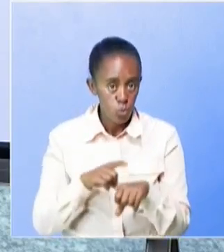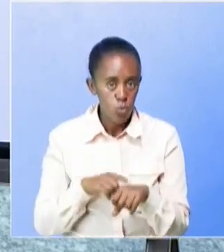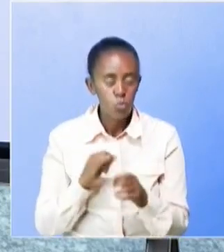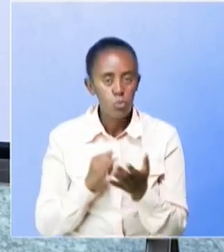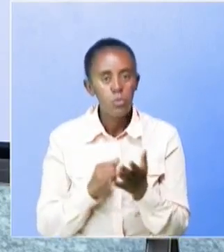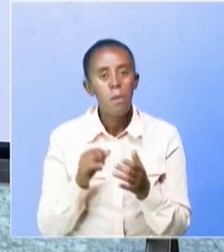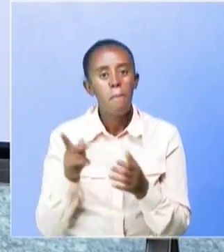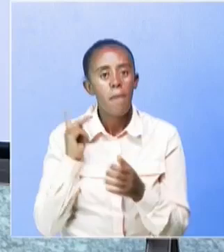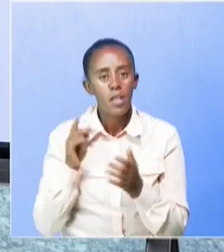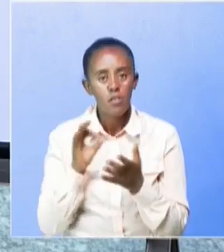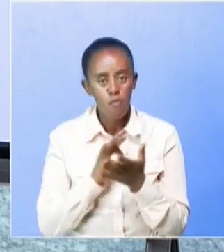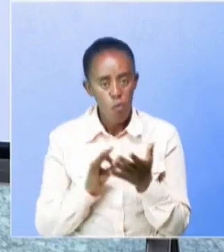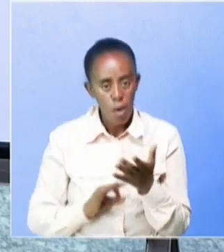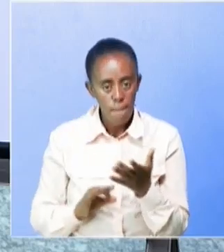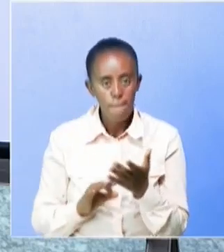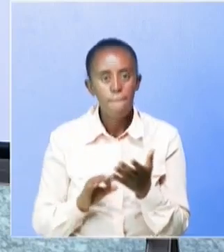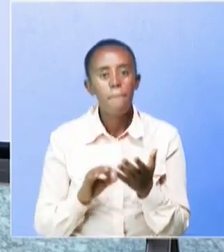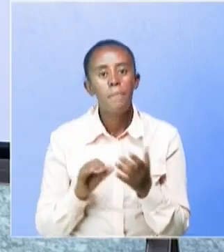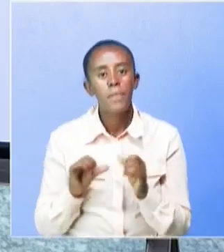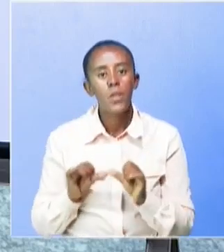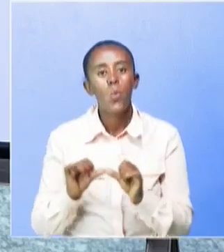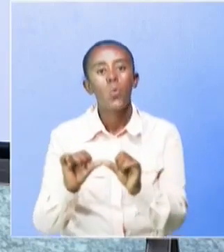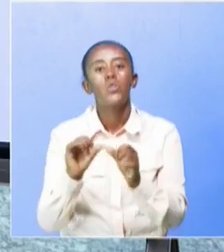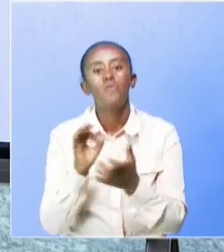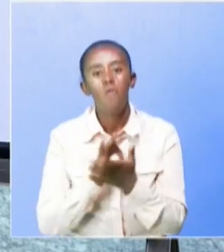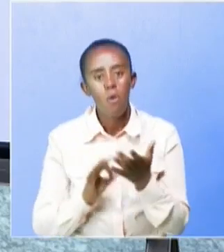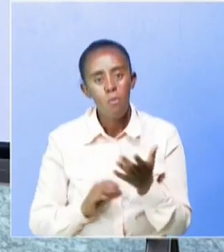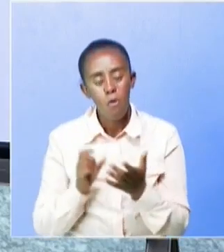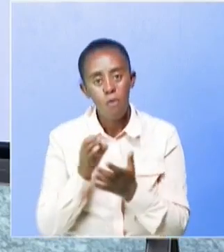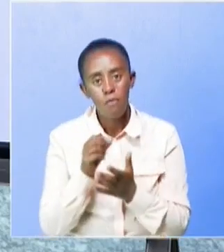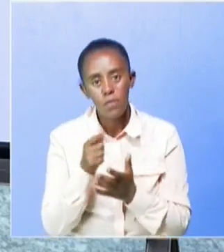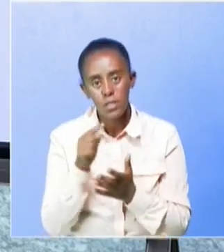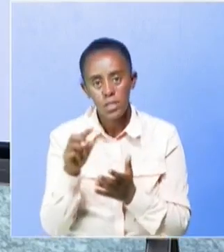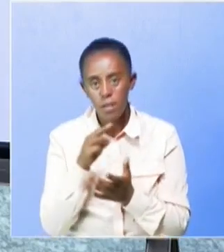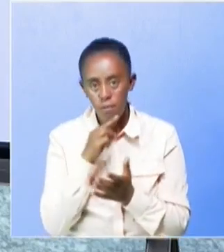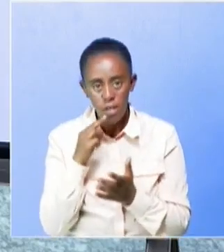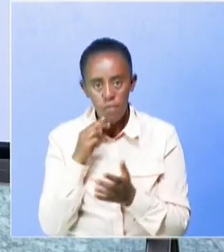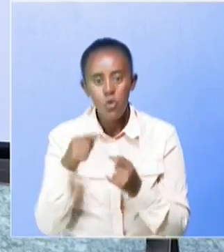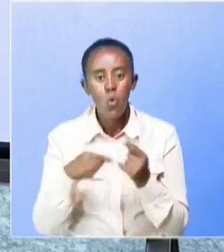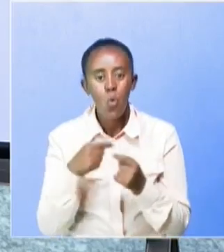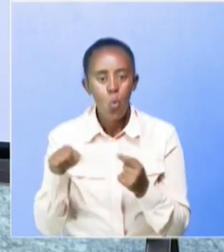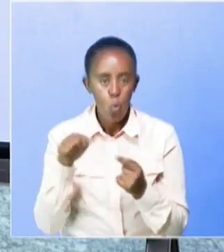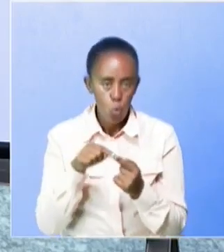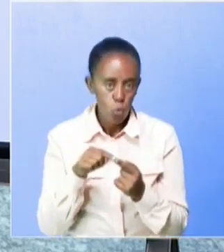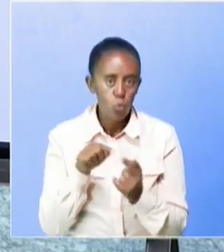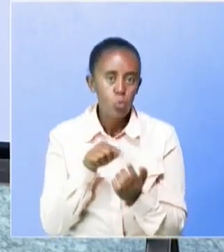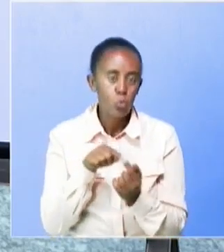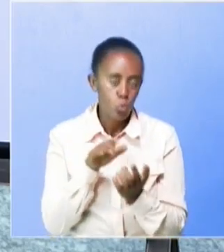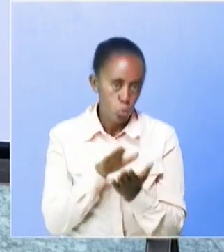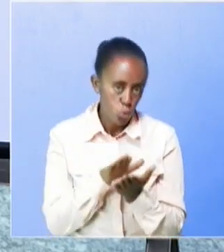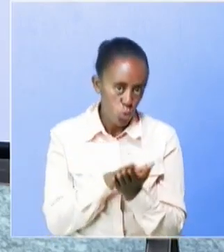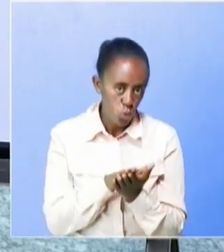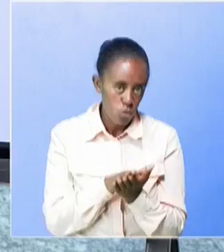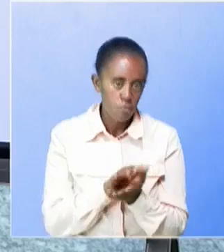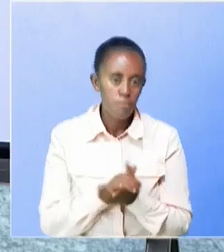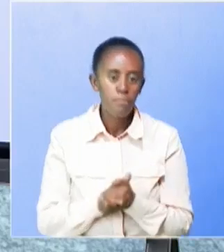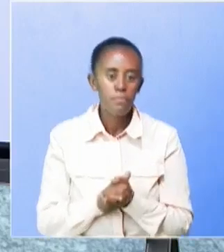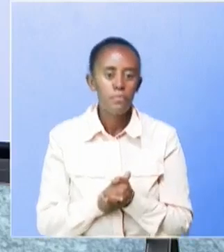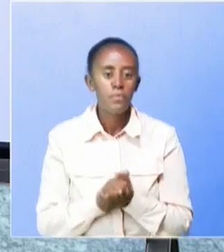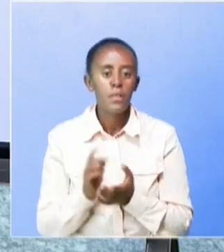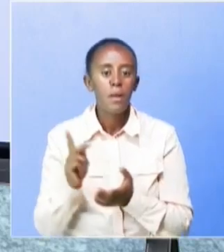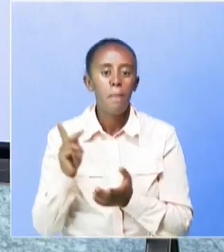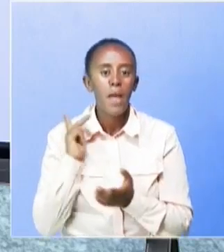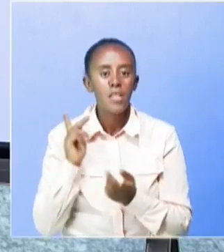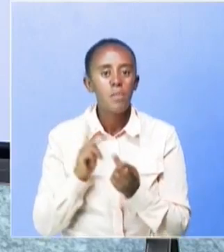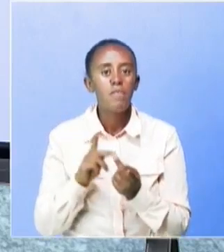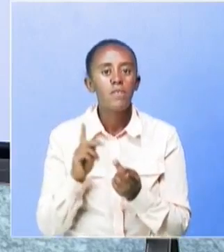past form with the continuous form of the verb going to school. What about the past